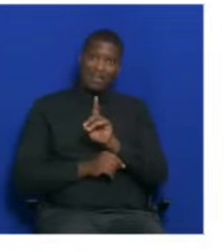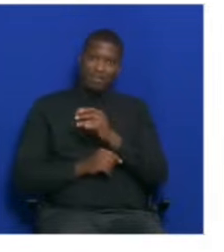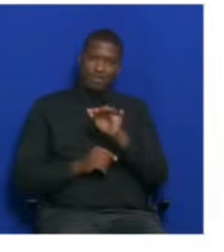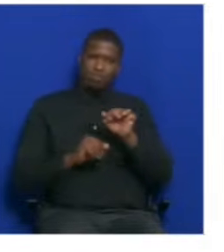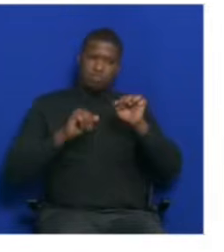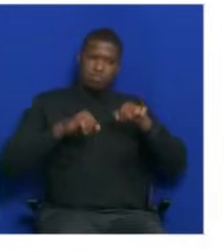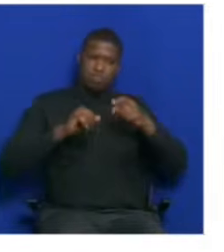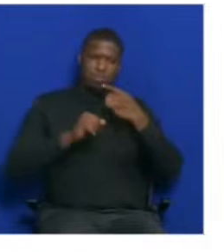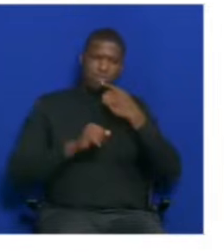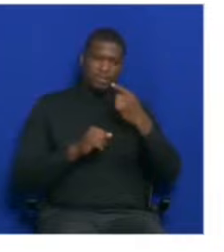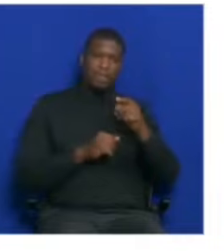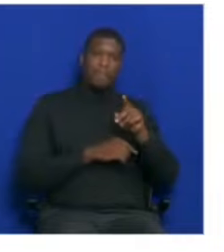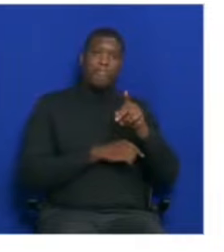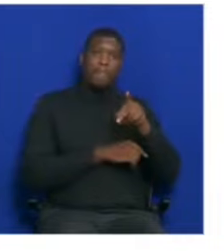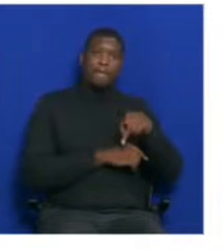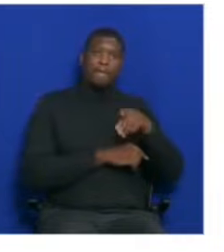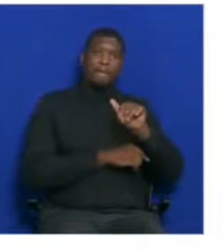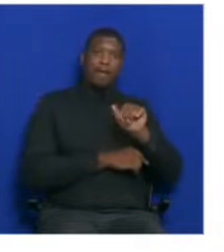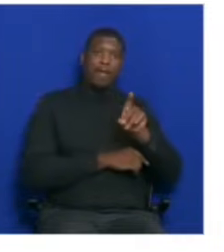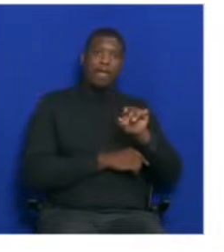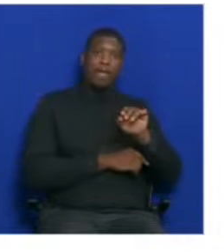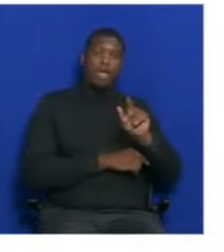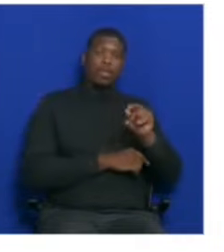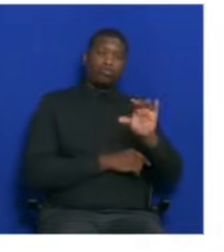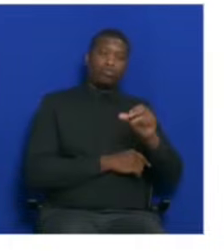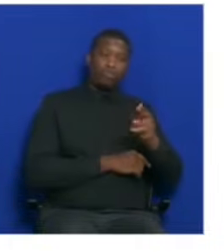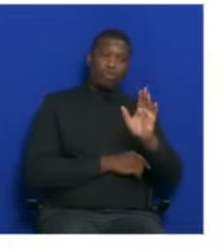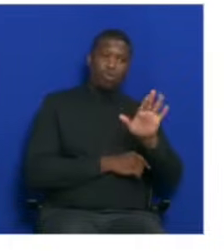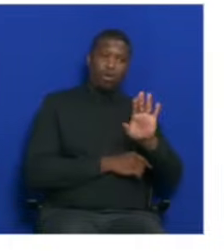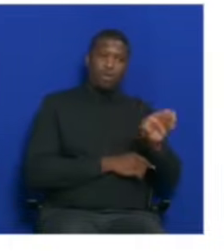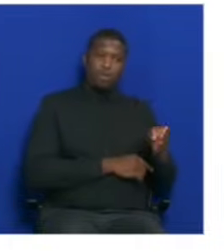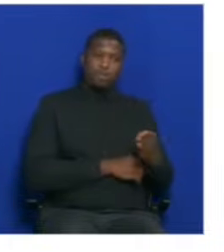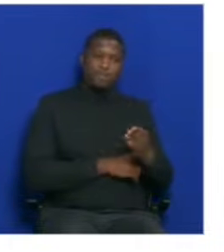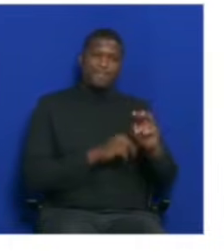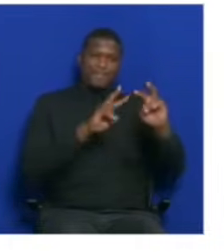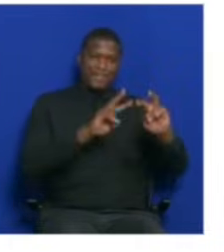Parayachi would then attend to the investigation.